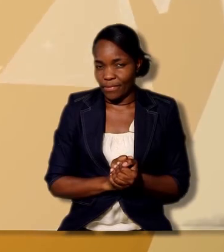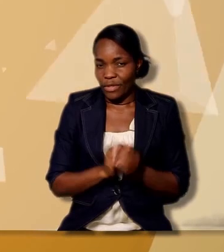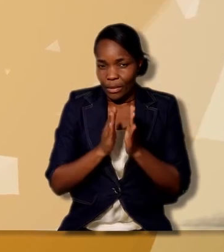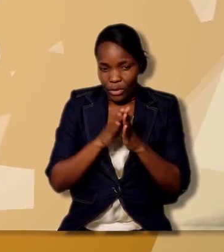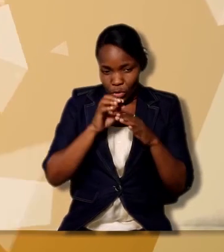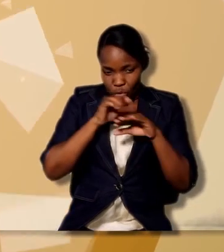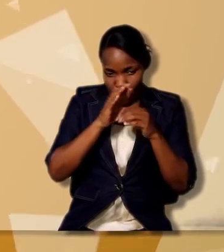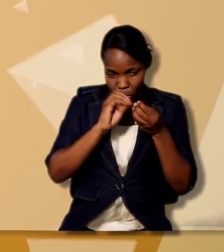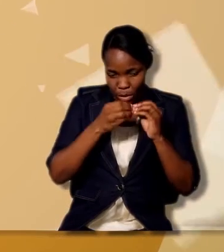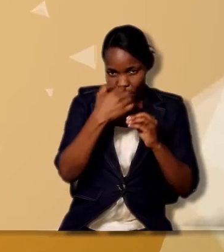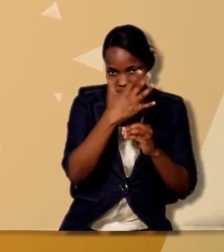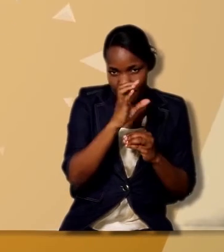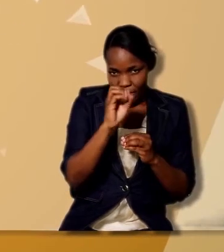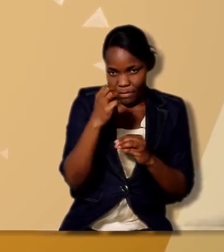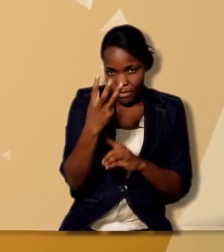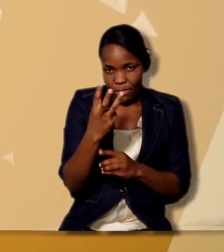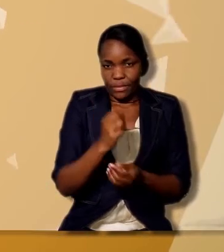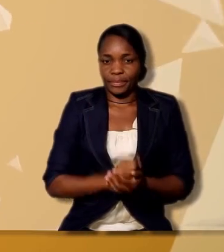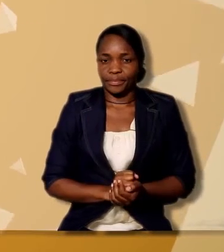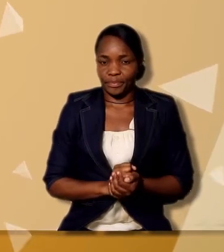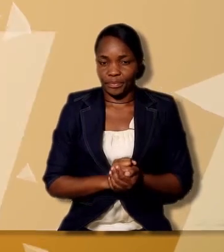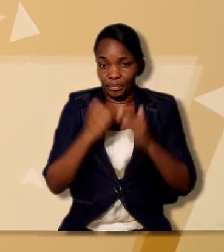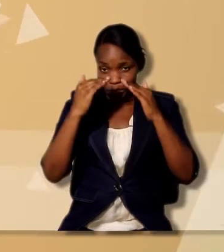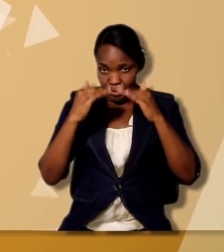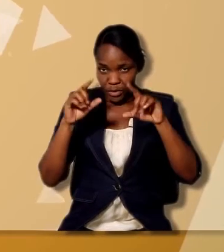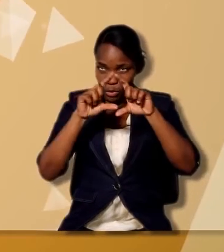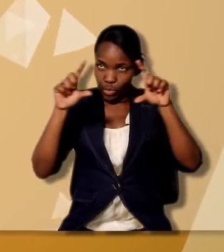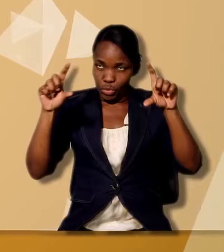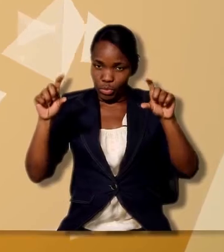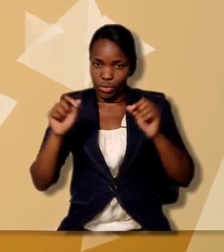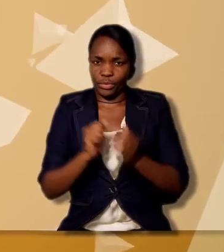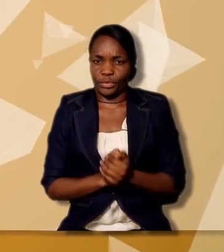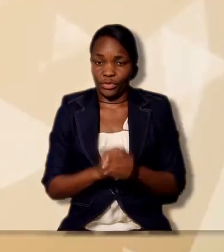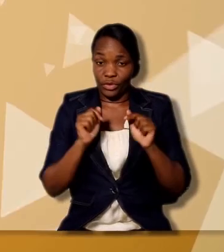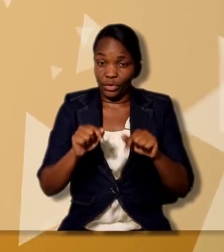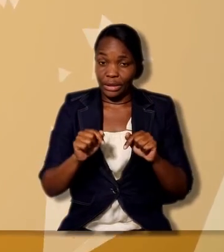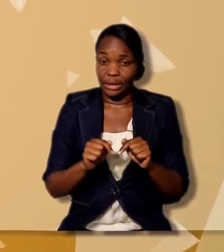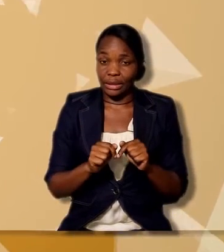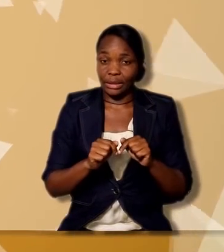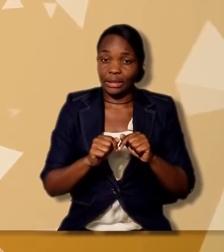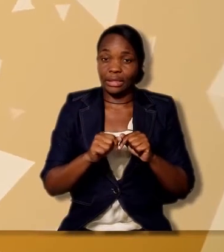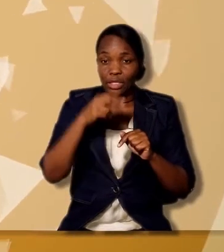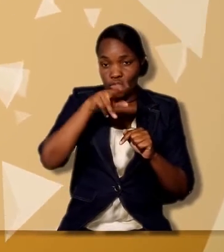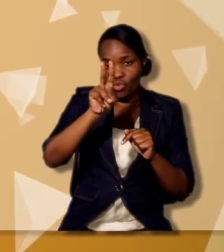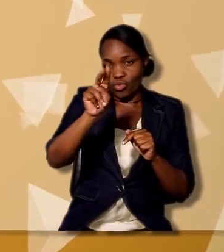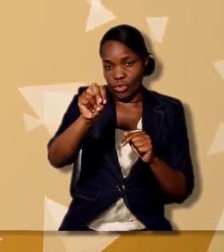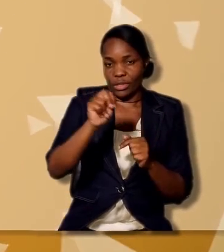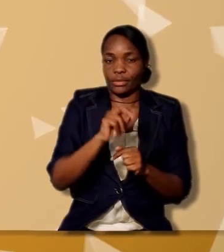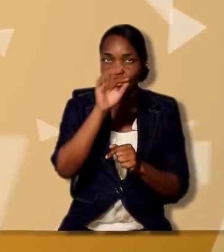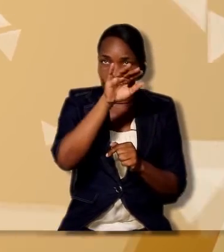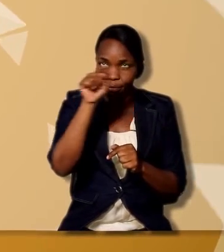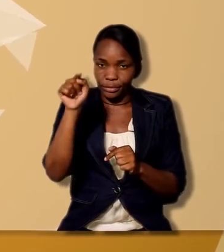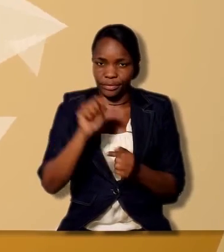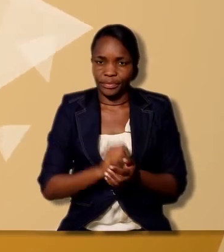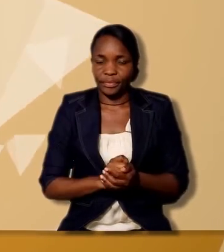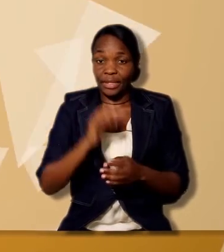go, here is our final history SMS competition question. Please SMS us at 5003 and mention